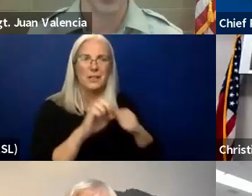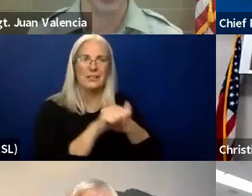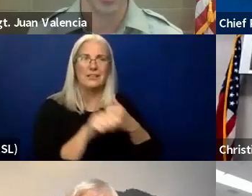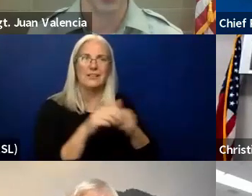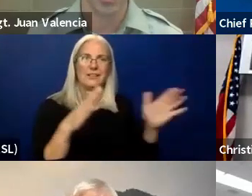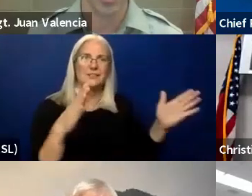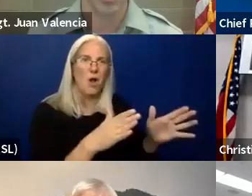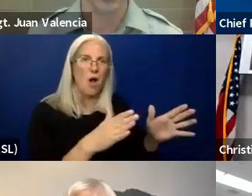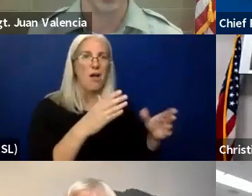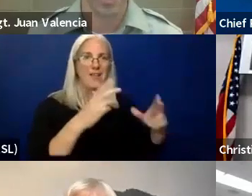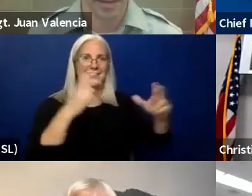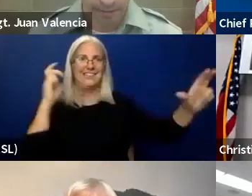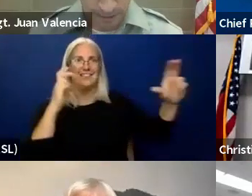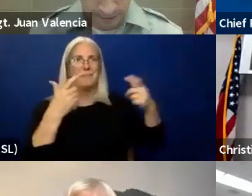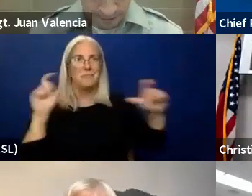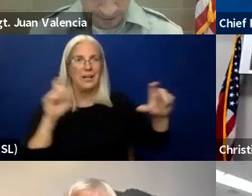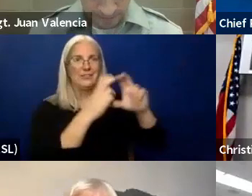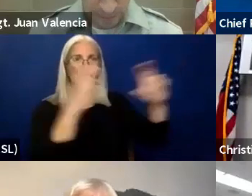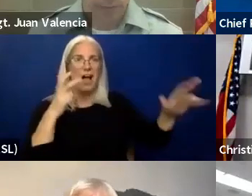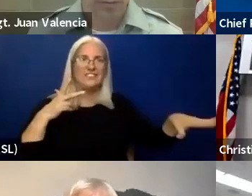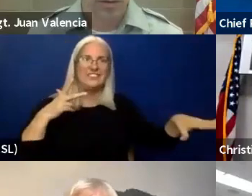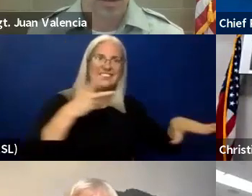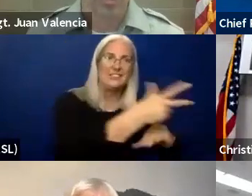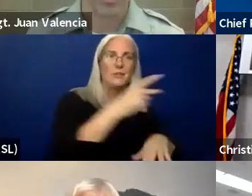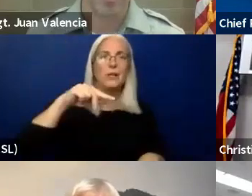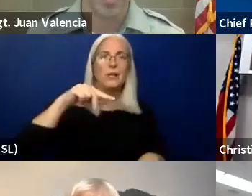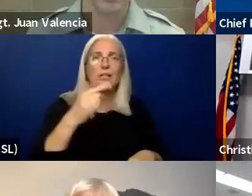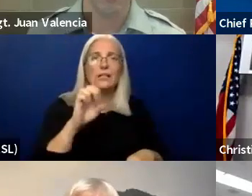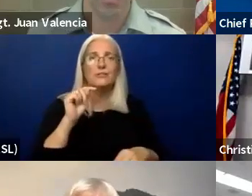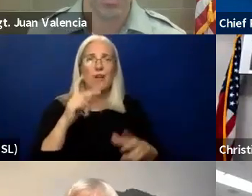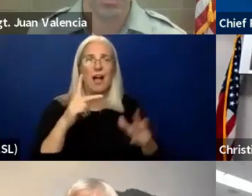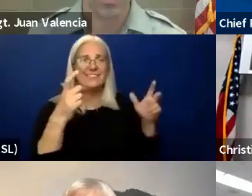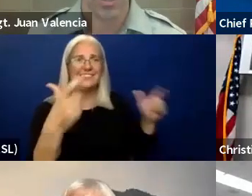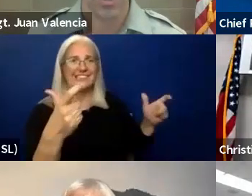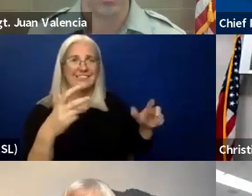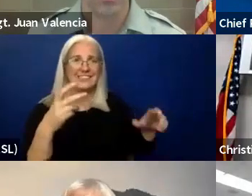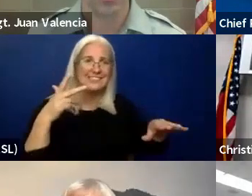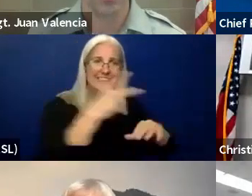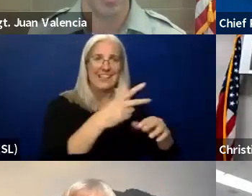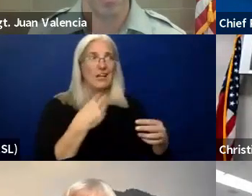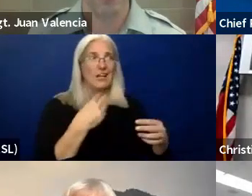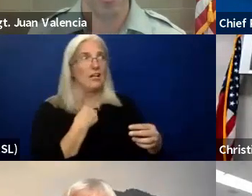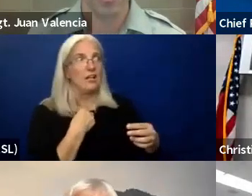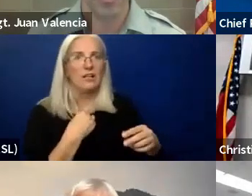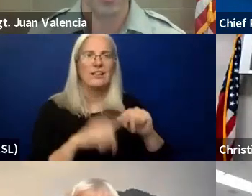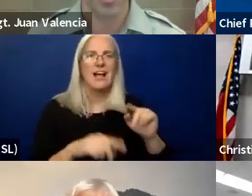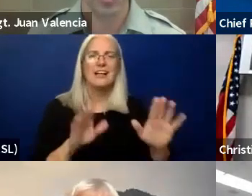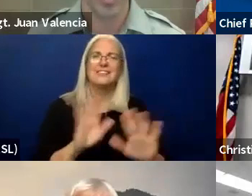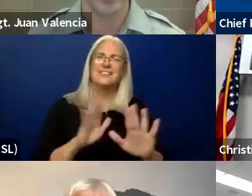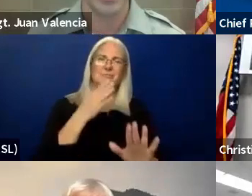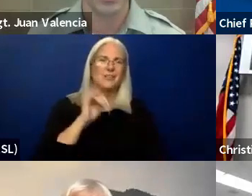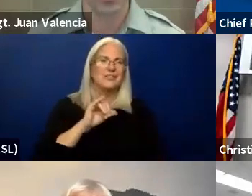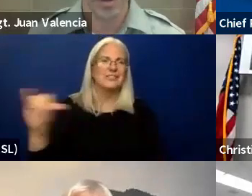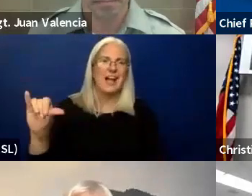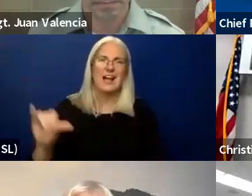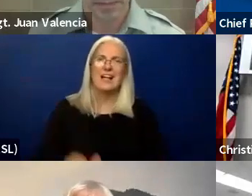PG&E and utility trucks that need to get in there. Want to remind you to follow us on social media platforms, Facebook, Twitter,